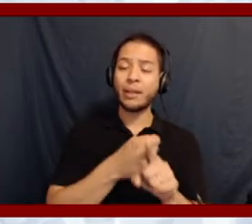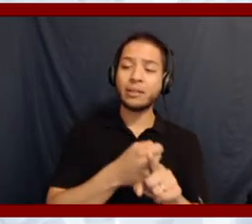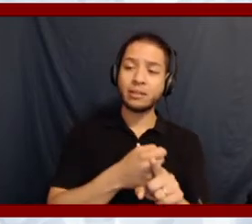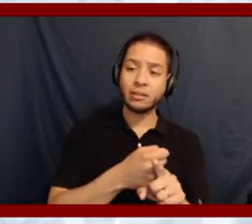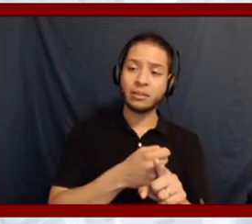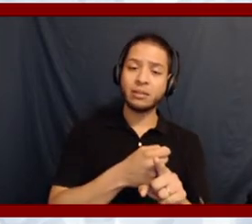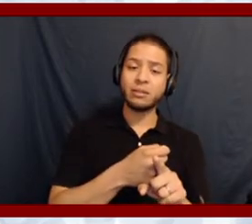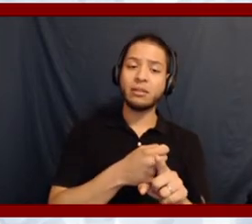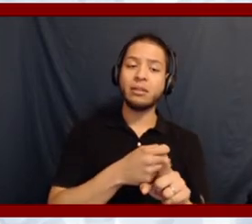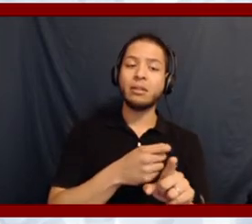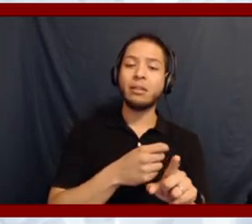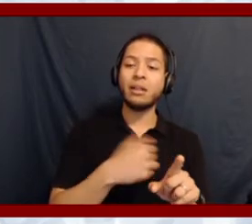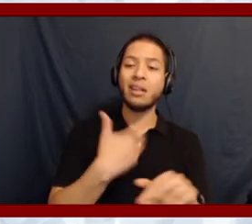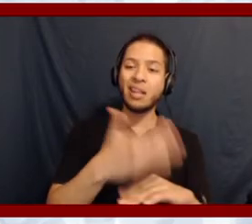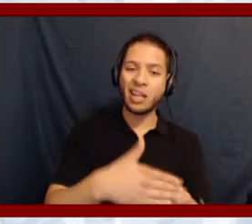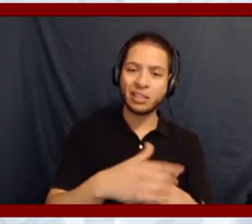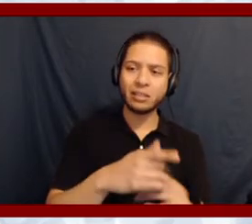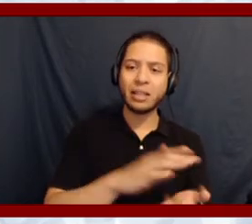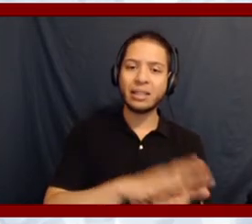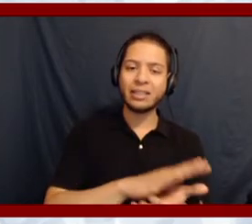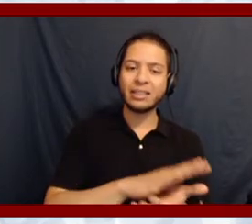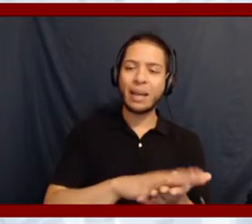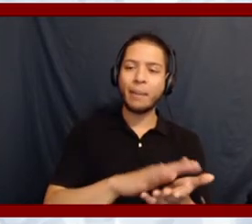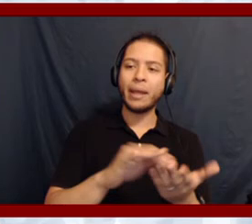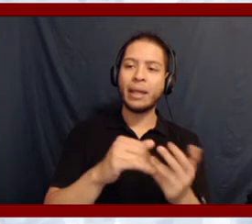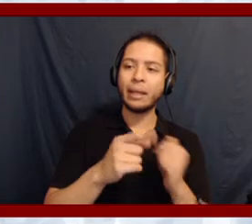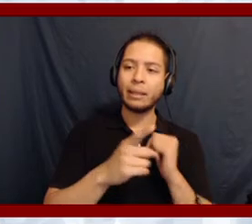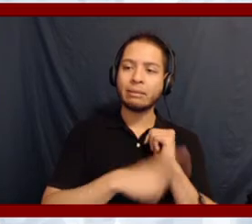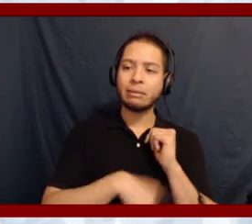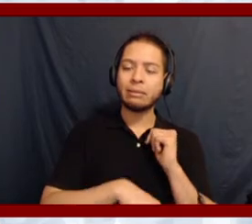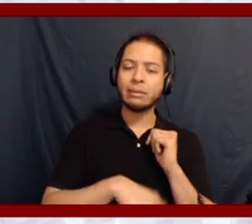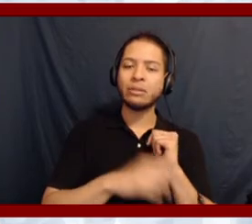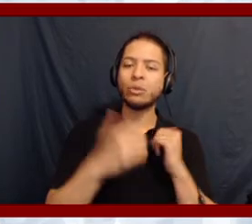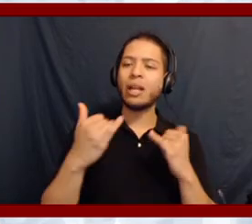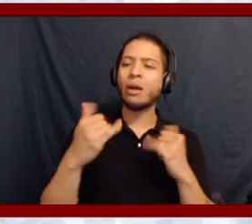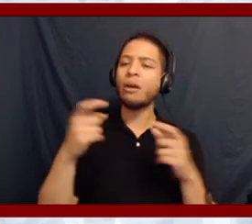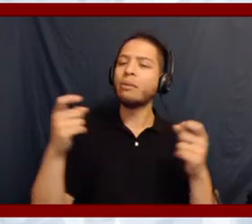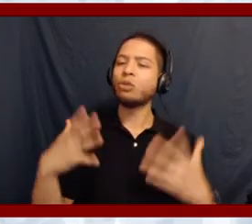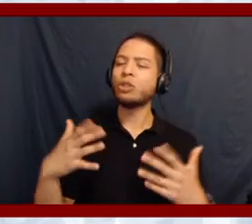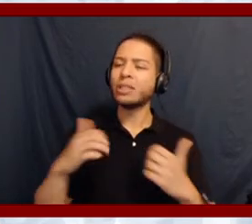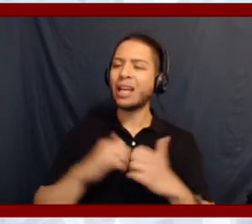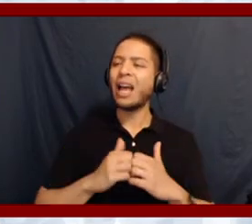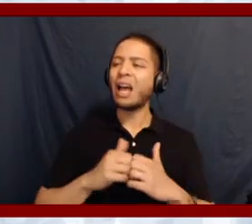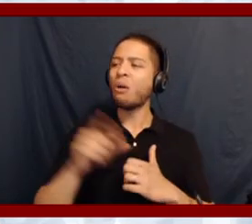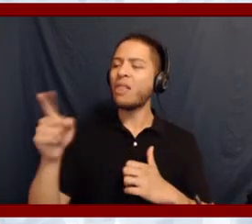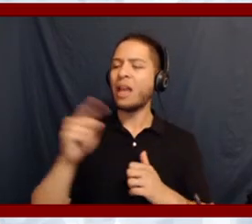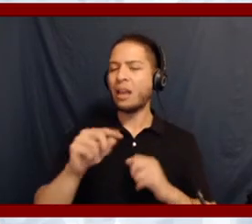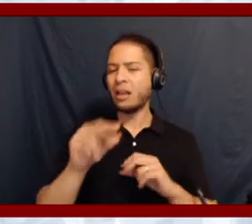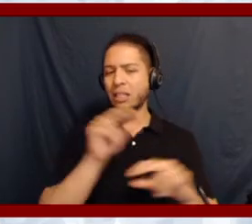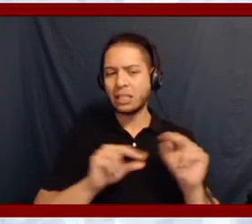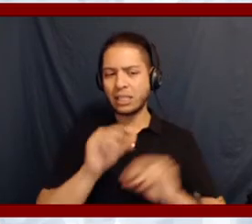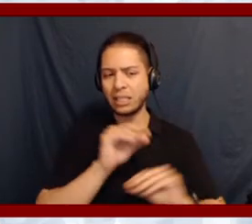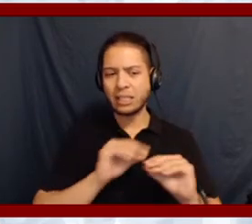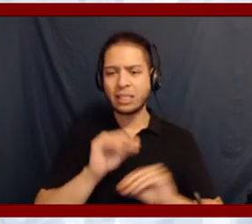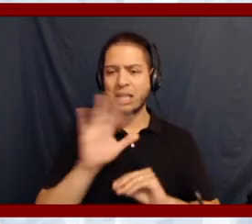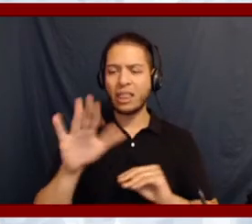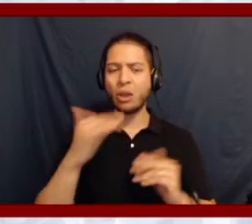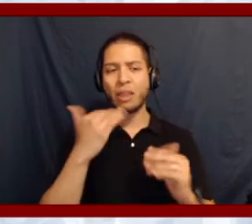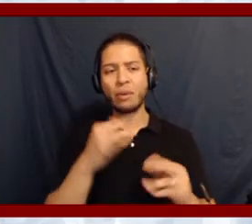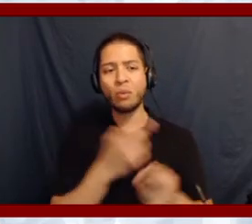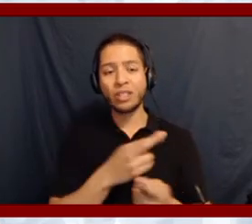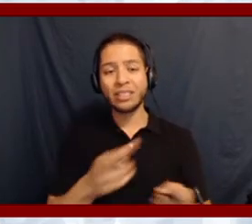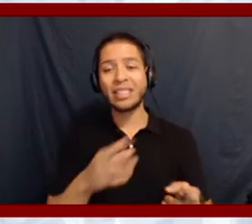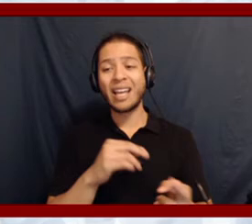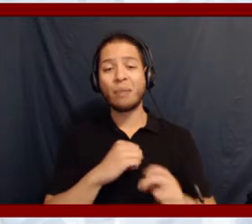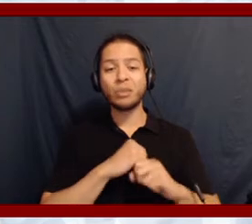probation. And so the question is, how do you propose administrators go about allocating limited resources in addition to continuing to